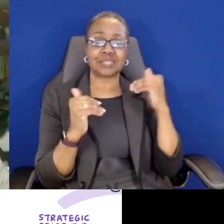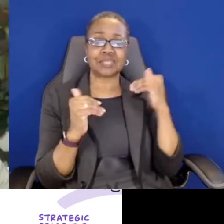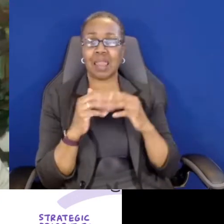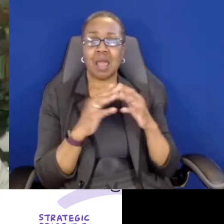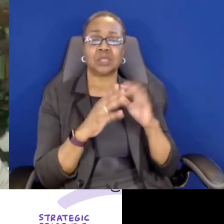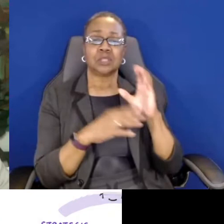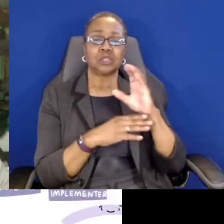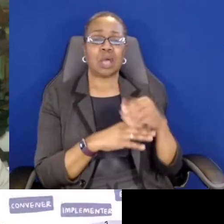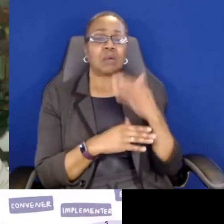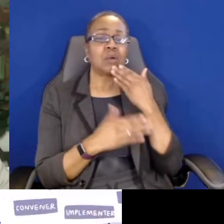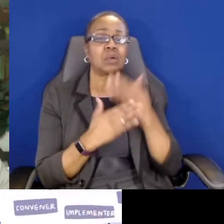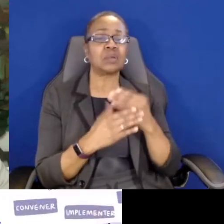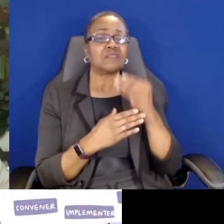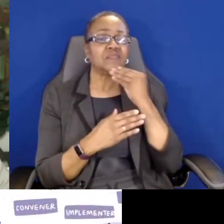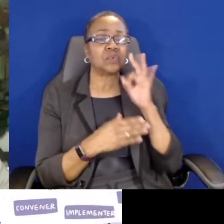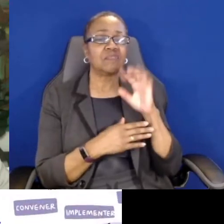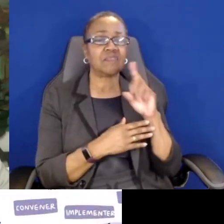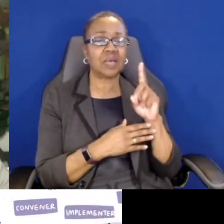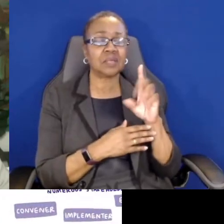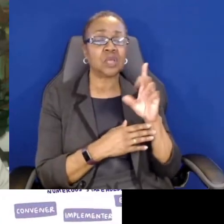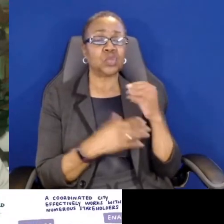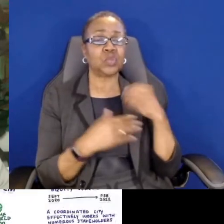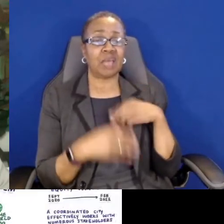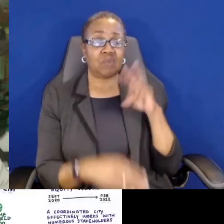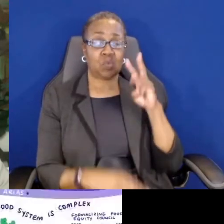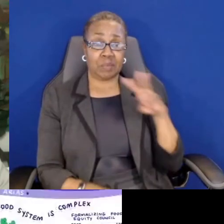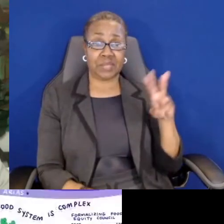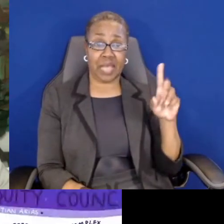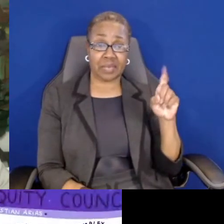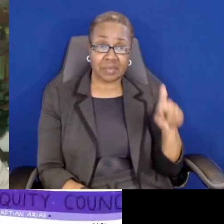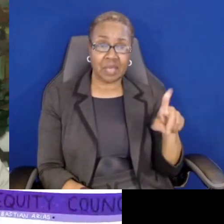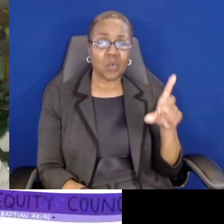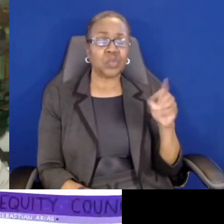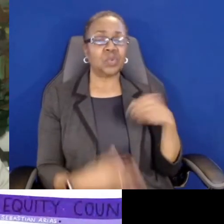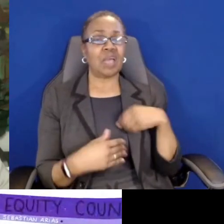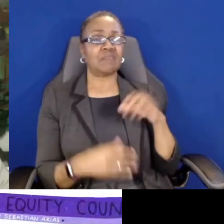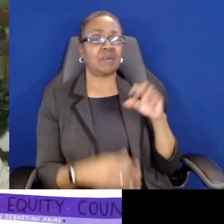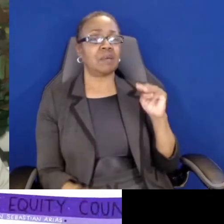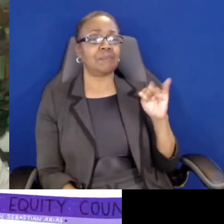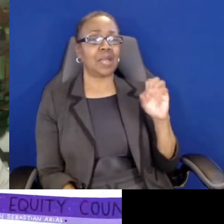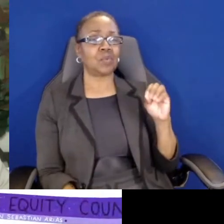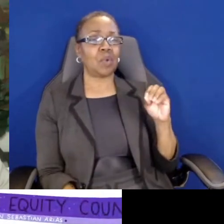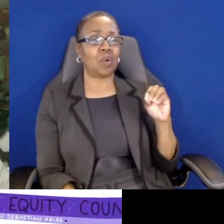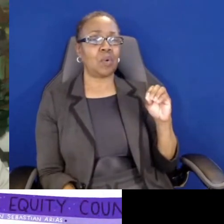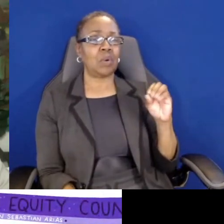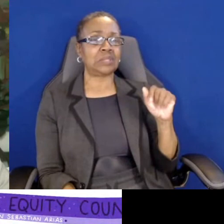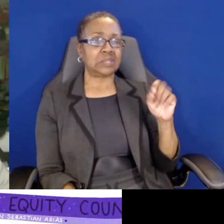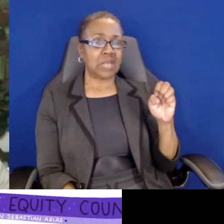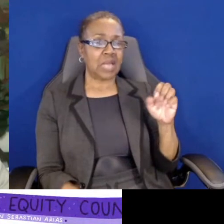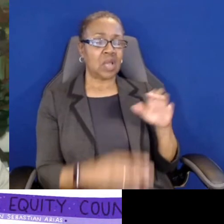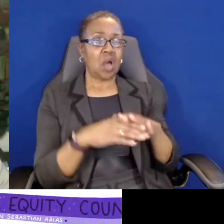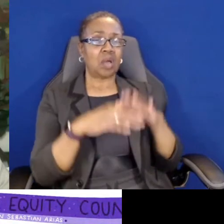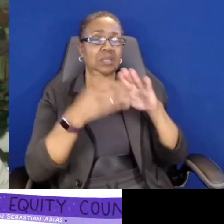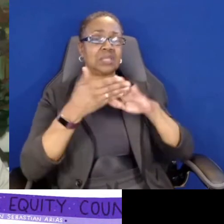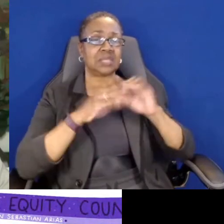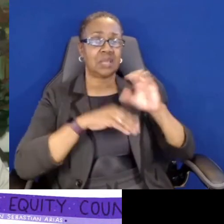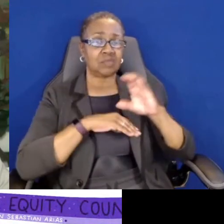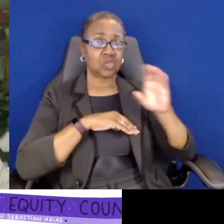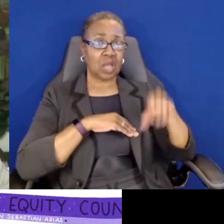Fund and if we have a website. So we do have a microsite on the City of Chicago's website where you can see our food equity